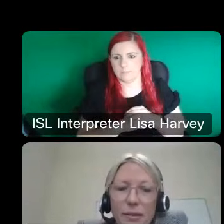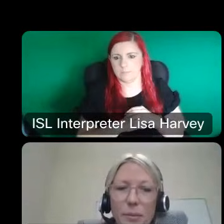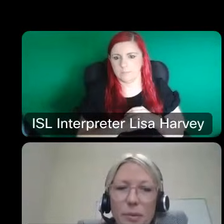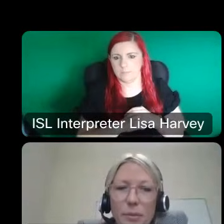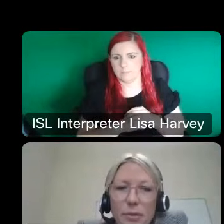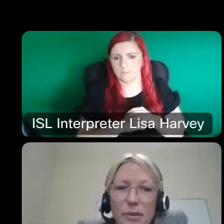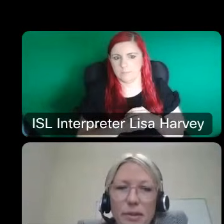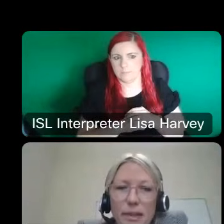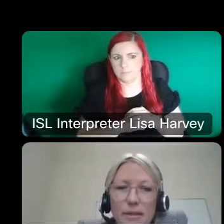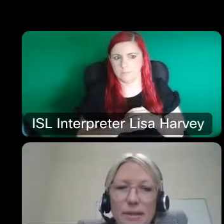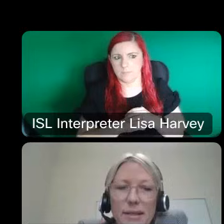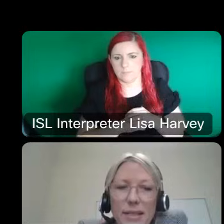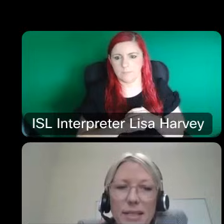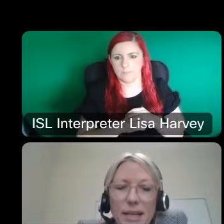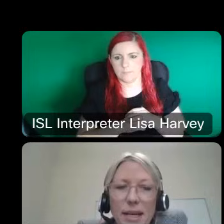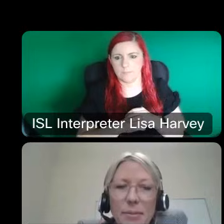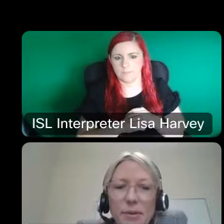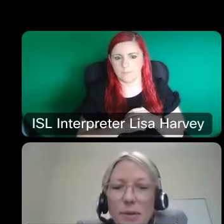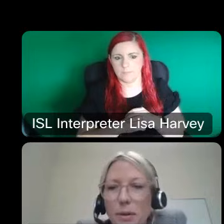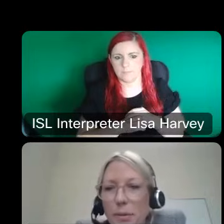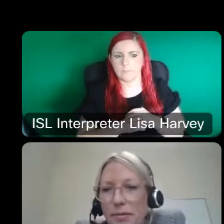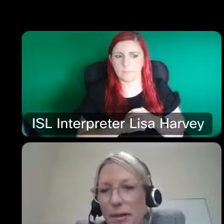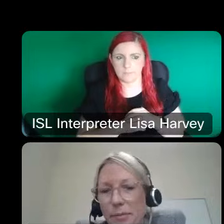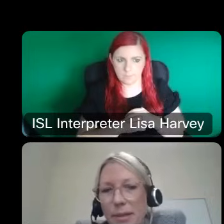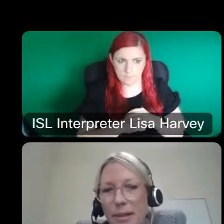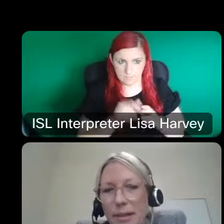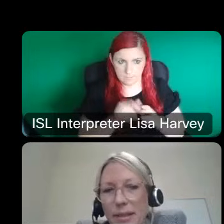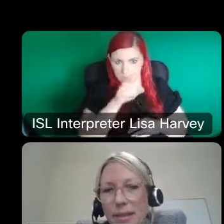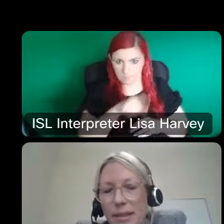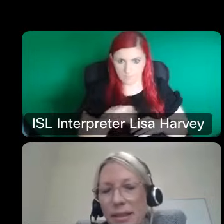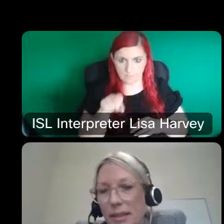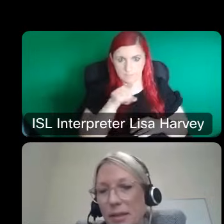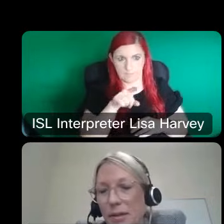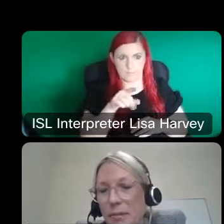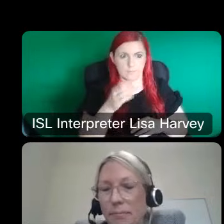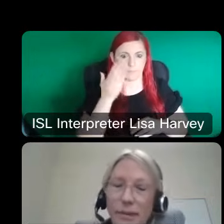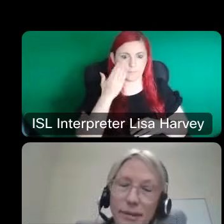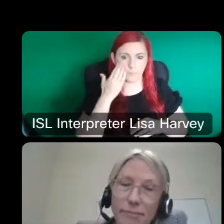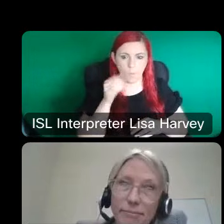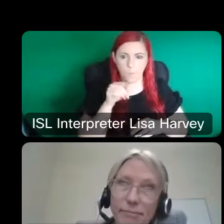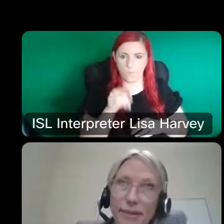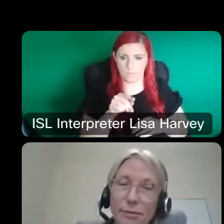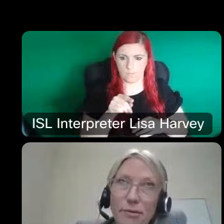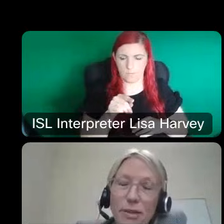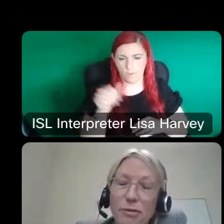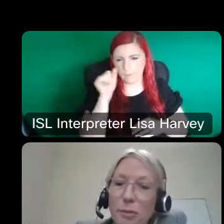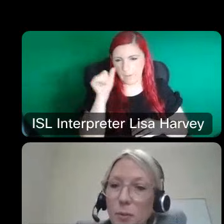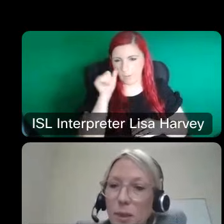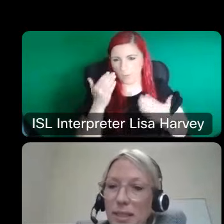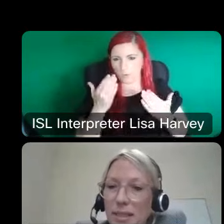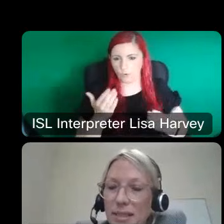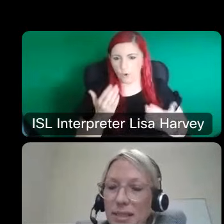So we might move on to the next slide. So you'll all be very familiar that the current, it's a revision